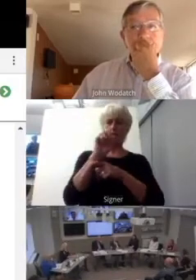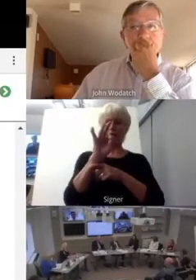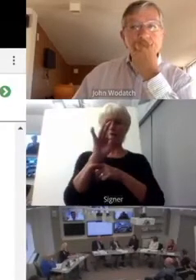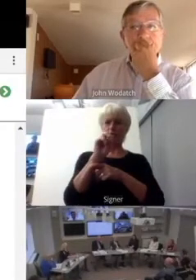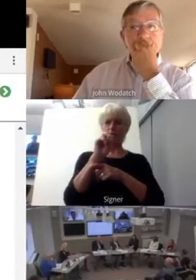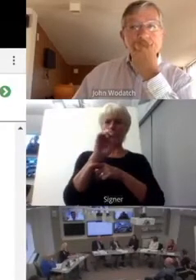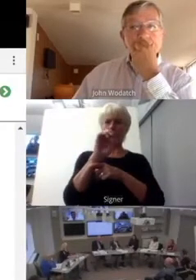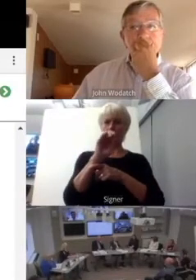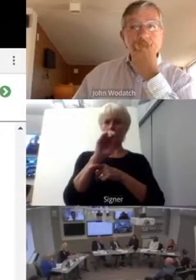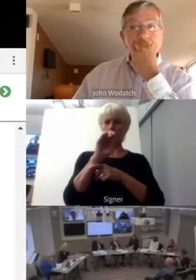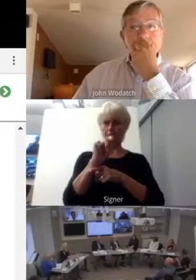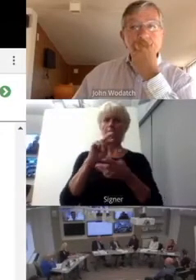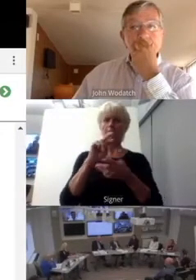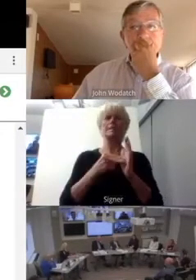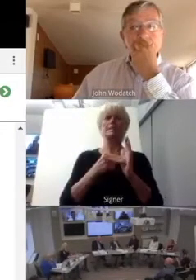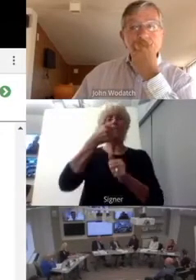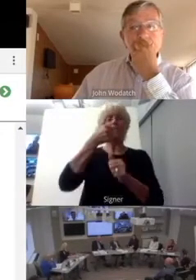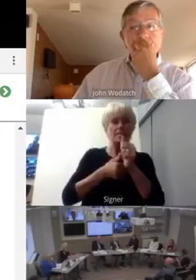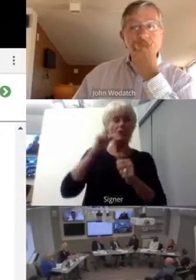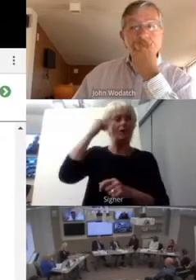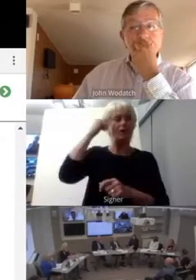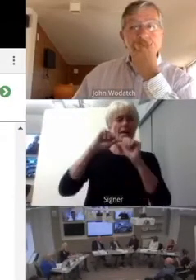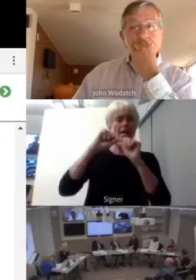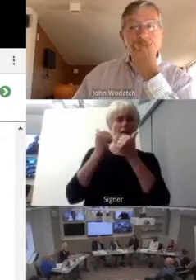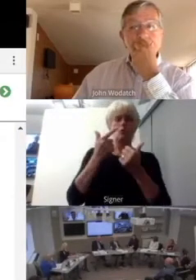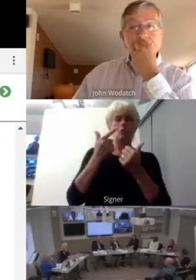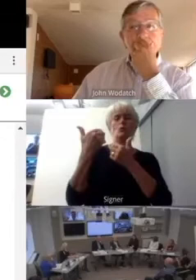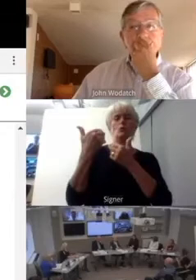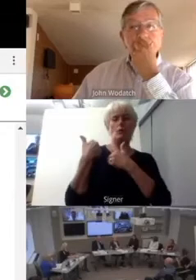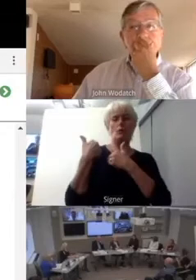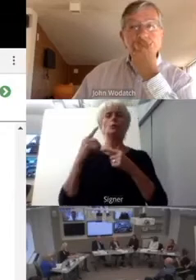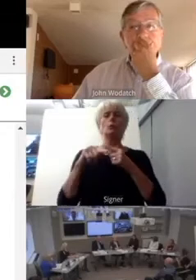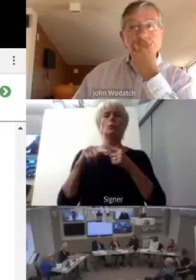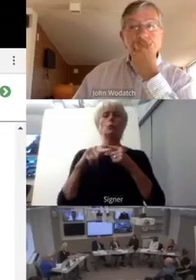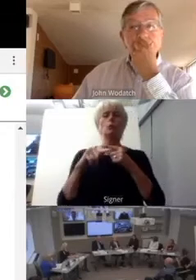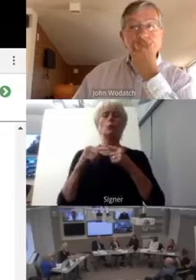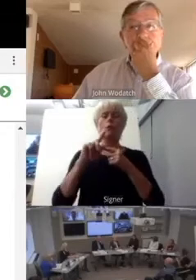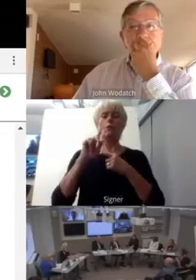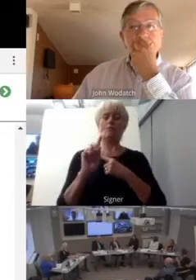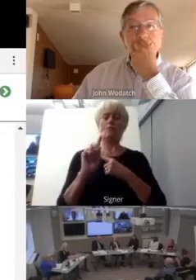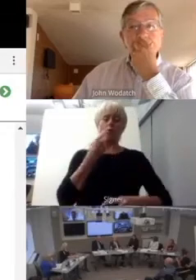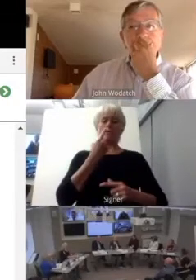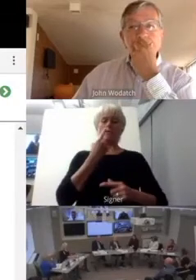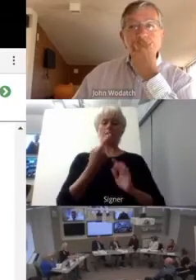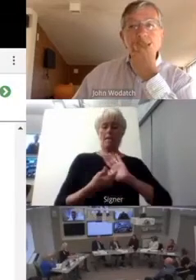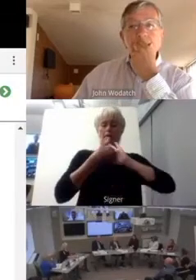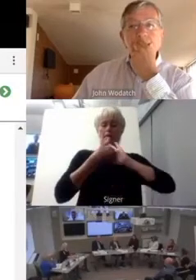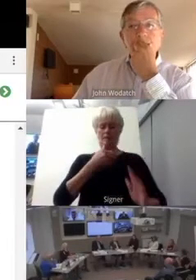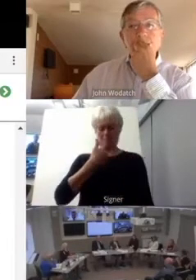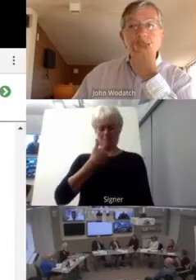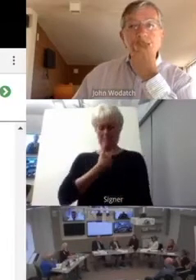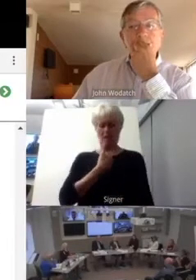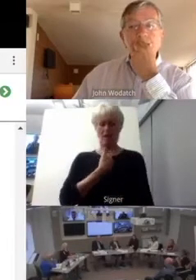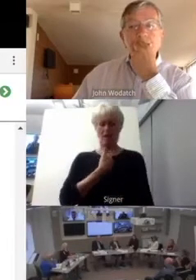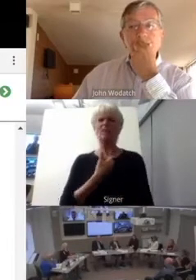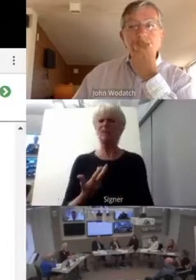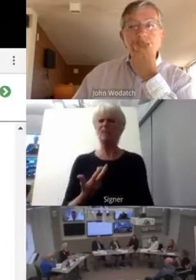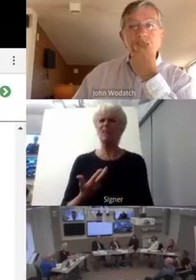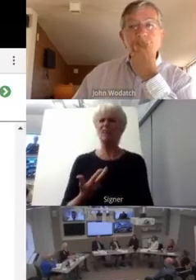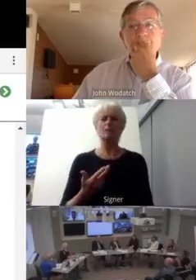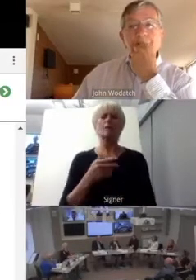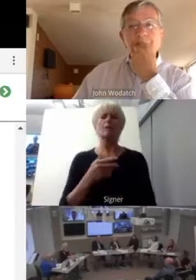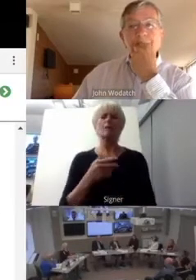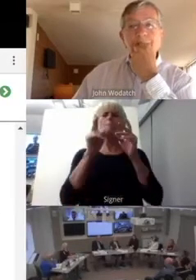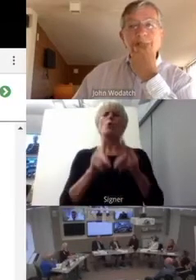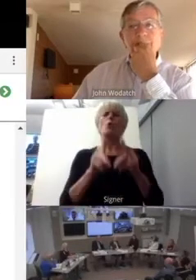for enforcing against themselves. So if a person has a complaint about an inaccessible website at the Department